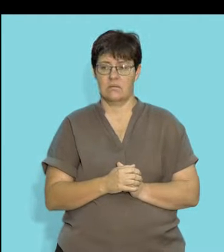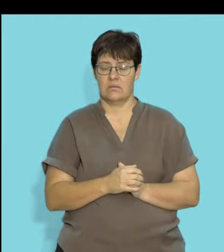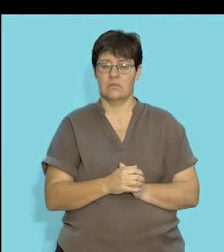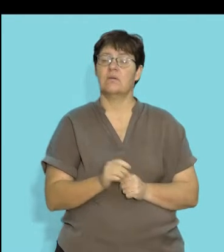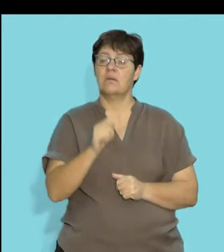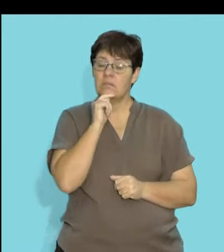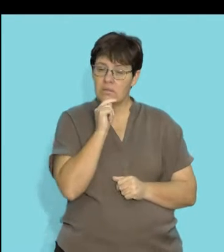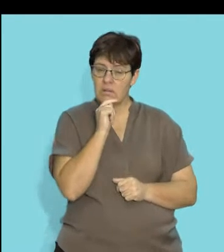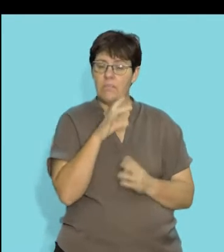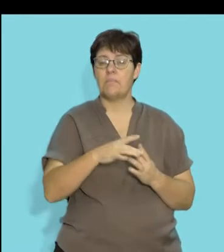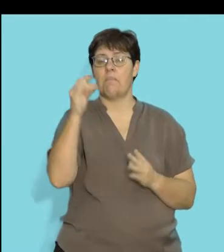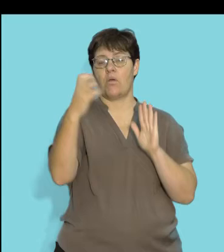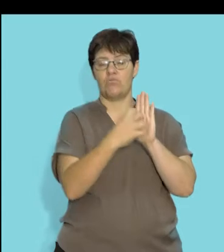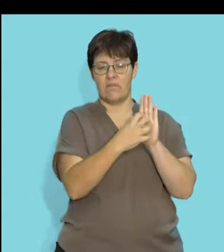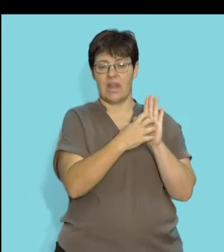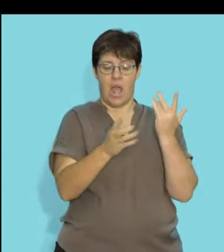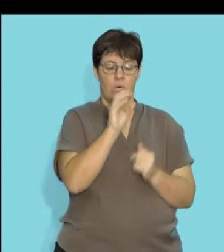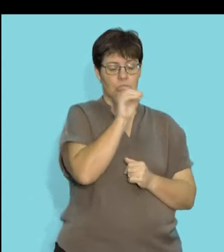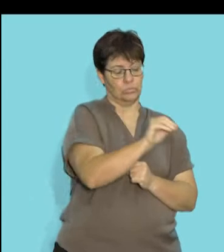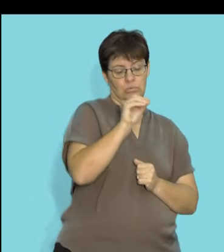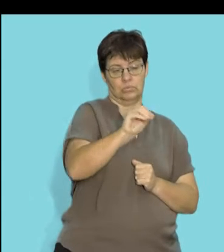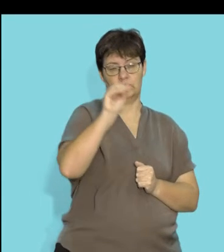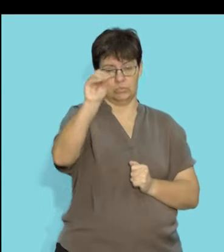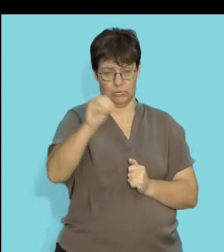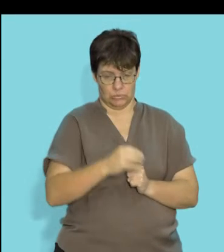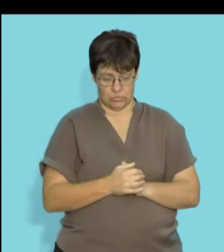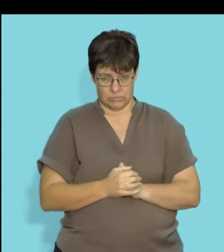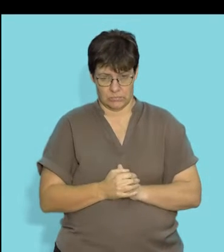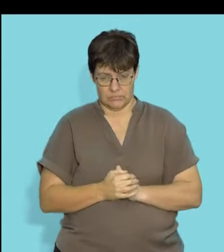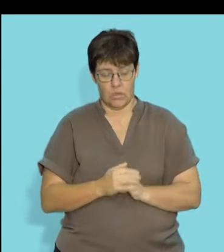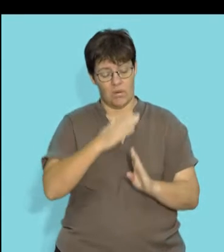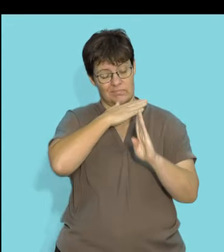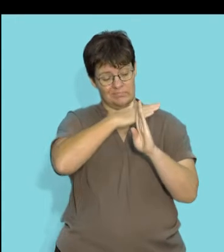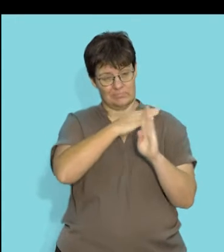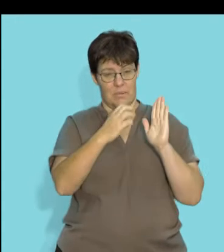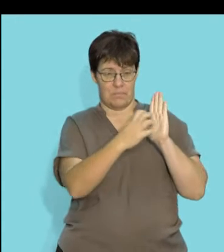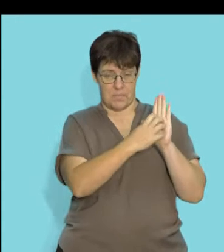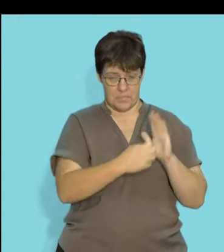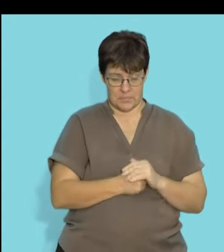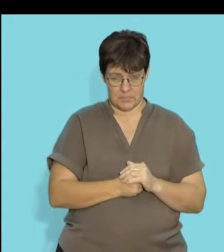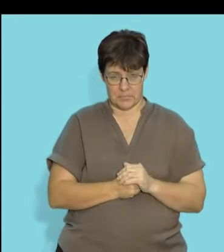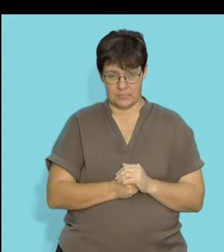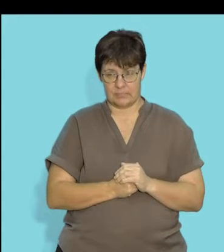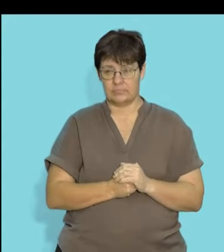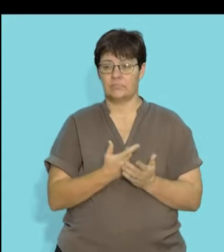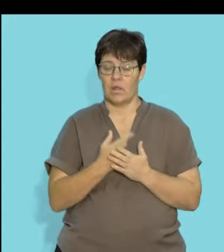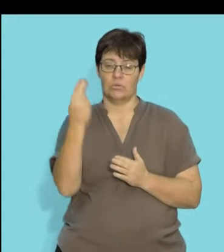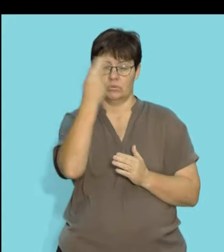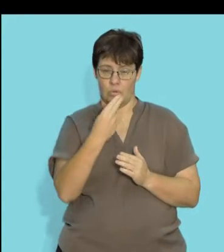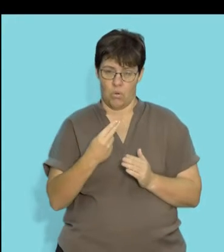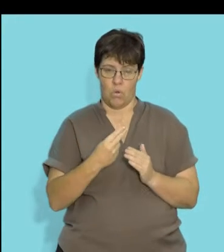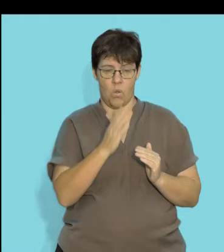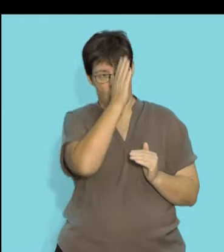Now, the graph is normally obtained by plotting the points on a Cartesian plane